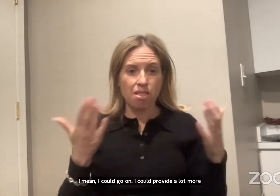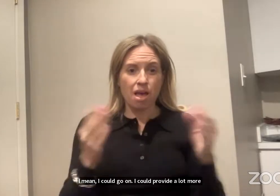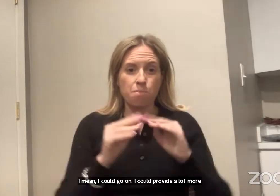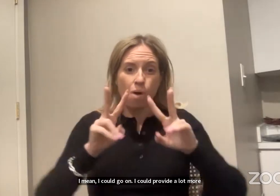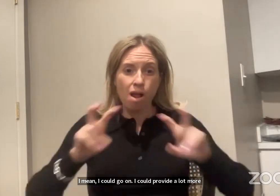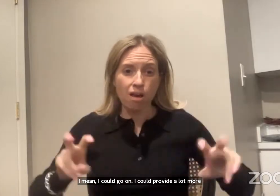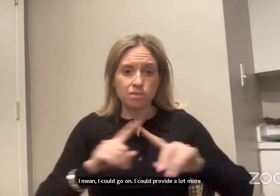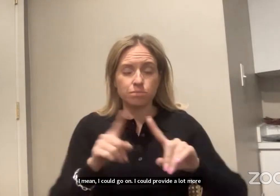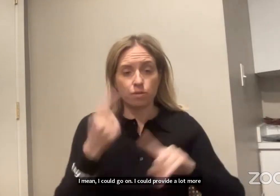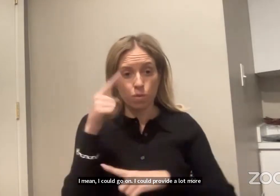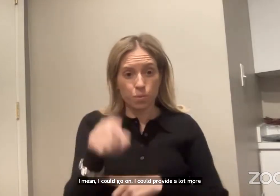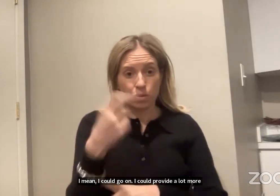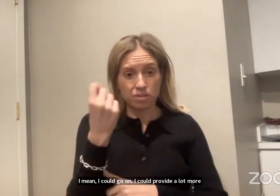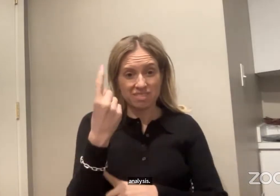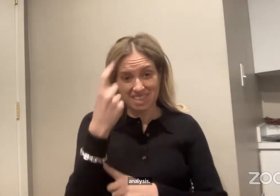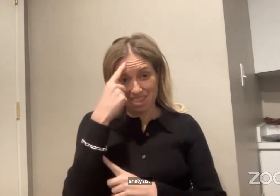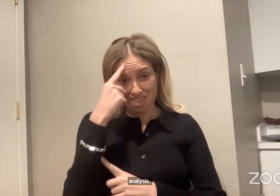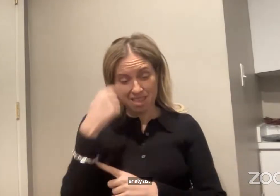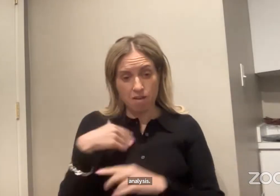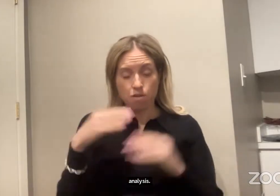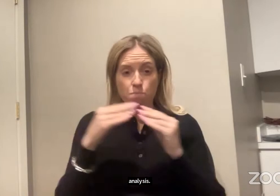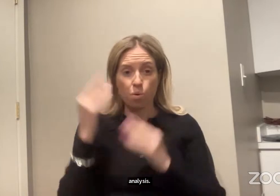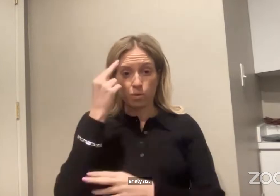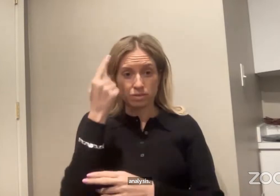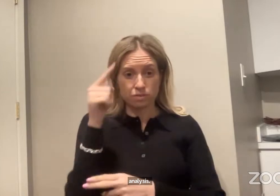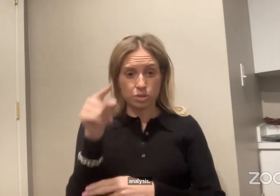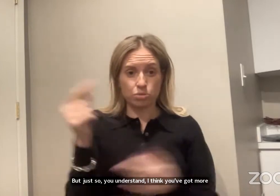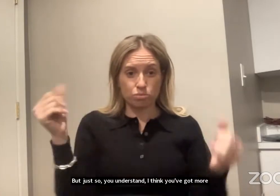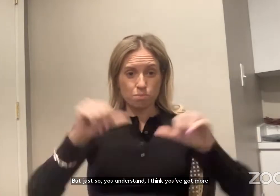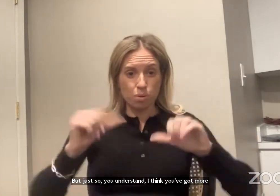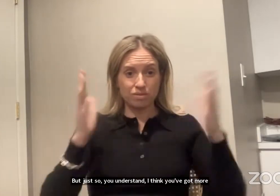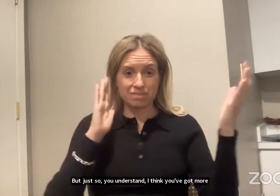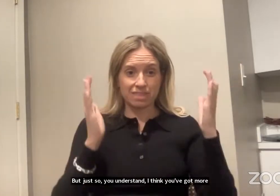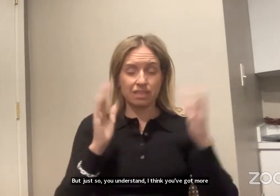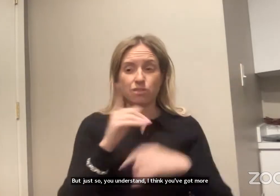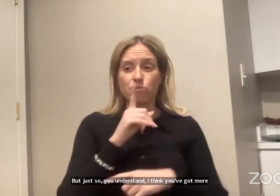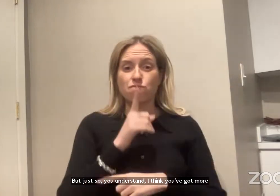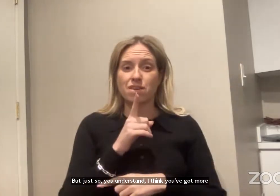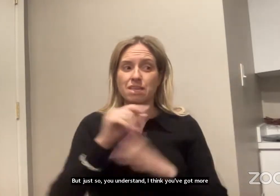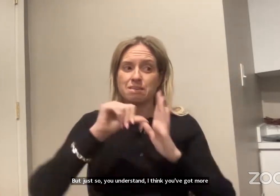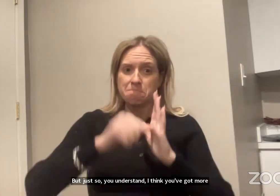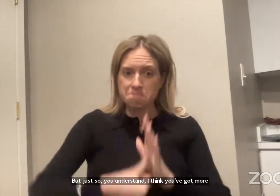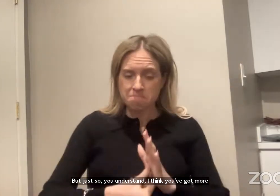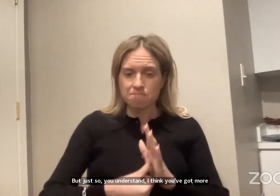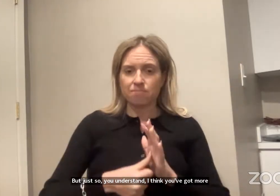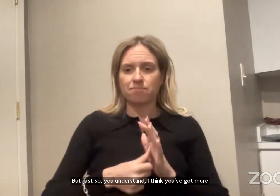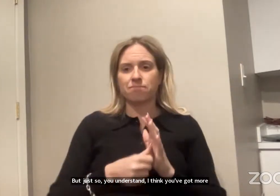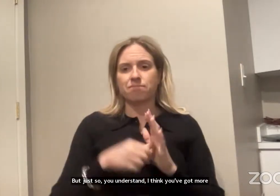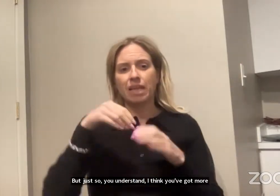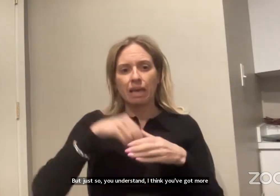you understand, I think you've got more reasons to oppose it than you've actually articulated